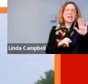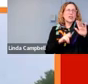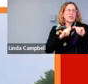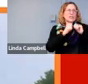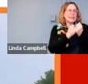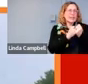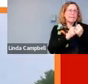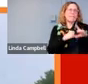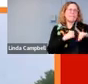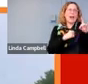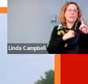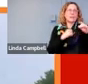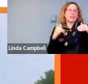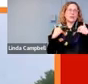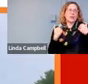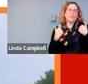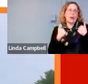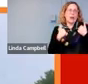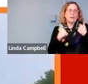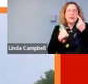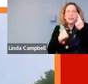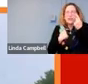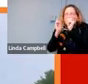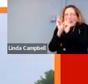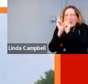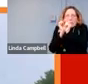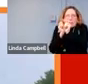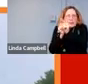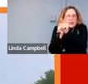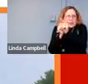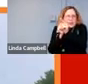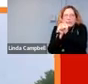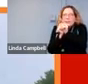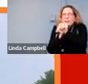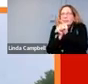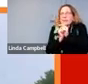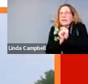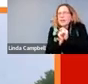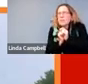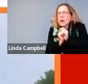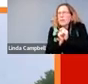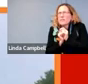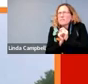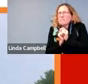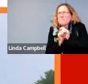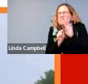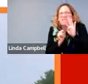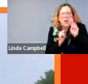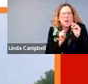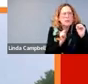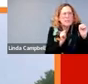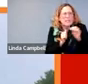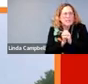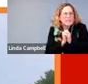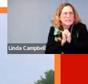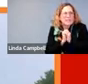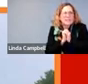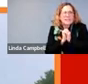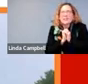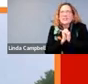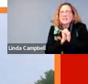Unfortunately not. Madison actually and her team found a juvenile. You see that teeny tiny little creature? What is it,